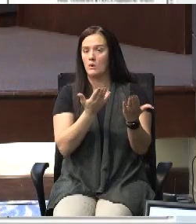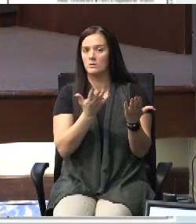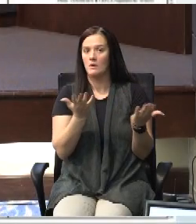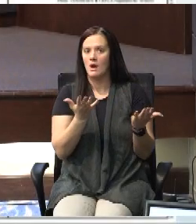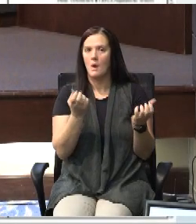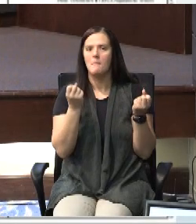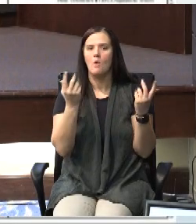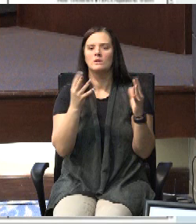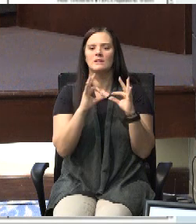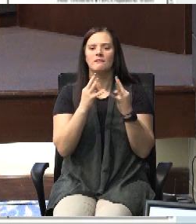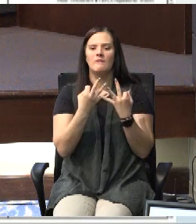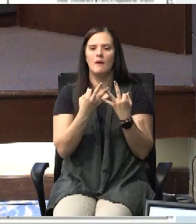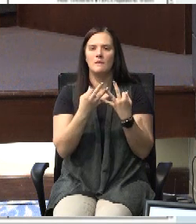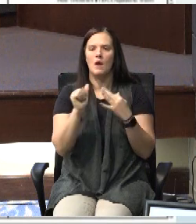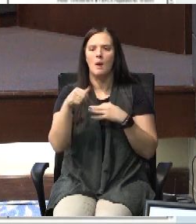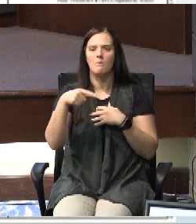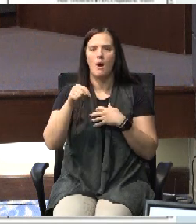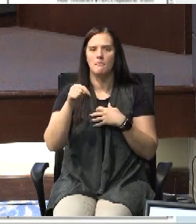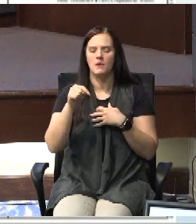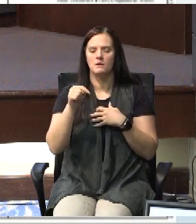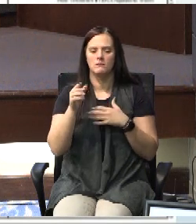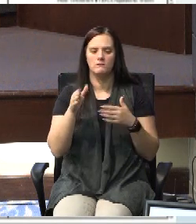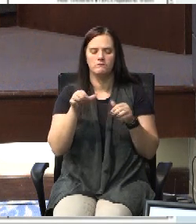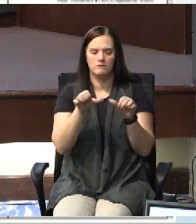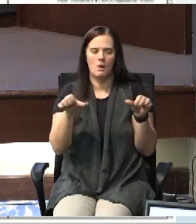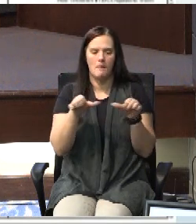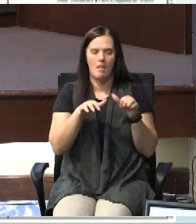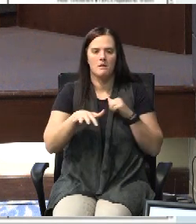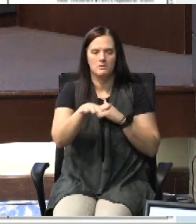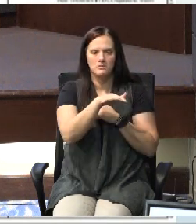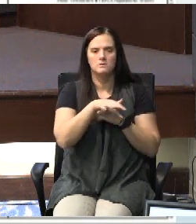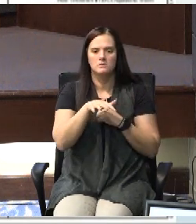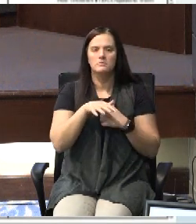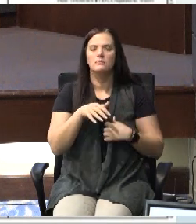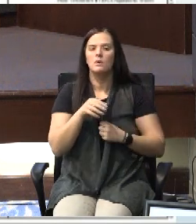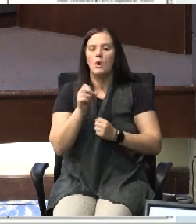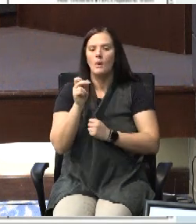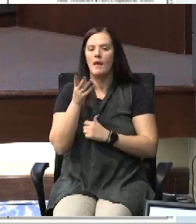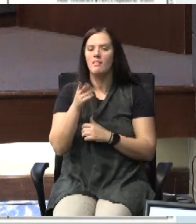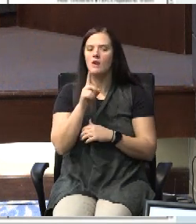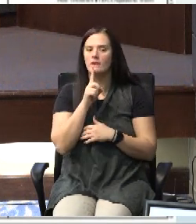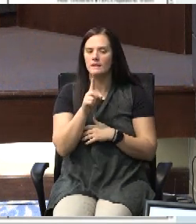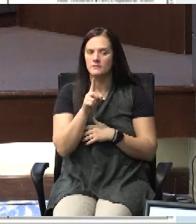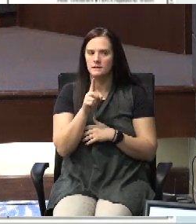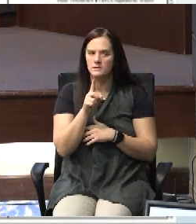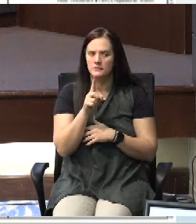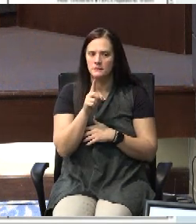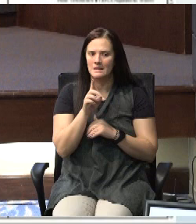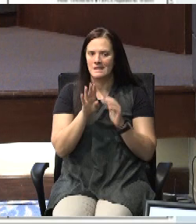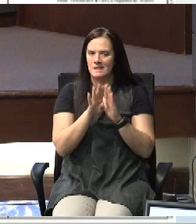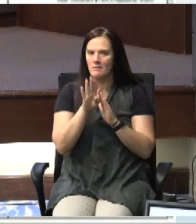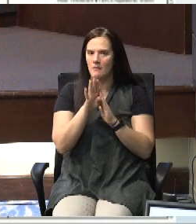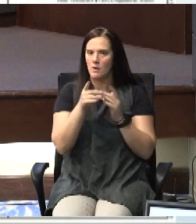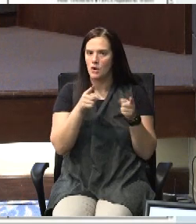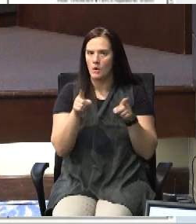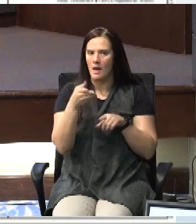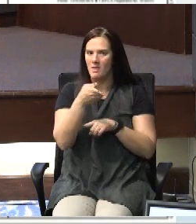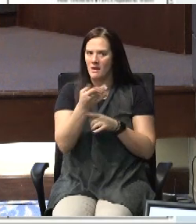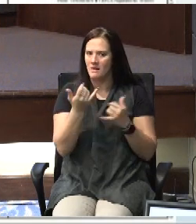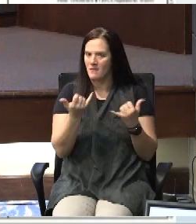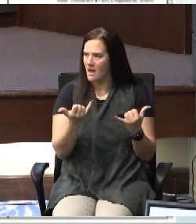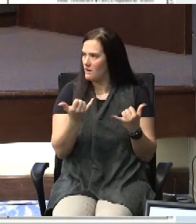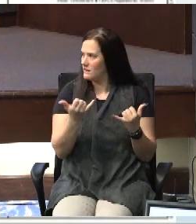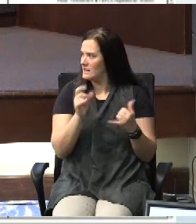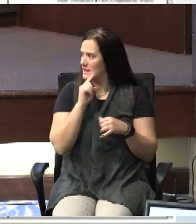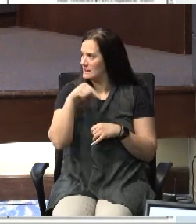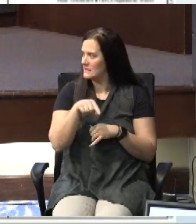a multifamily apartment complex. It's zoned O2. Okay, there is development going on there now,